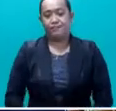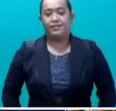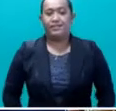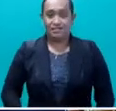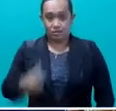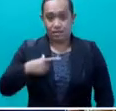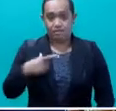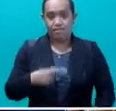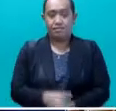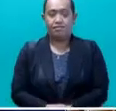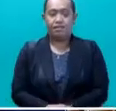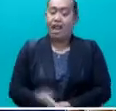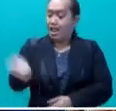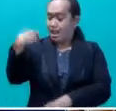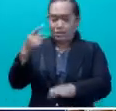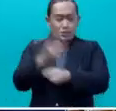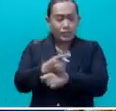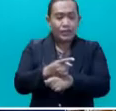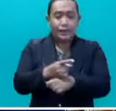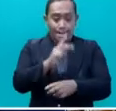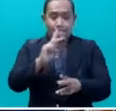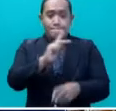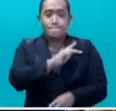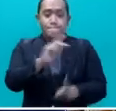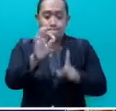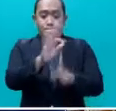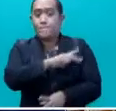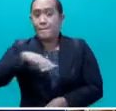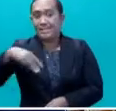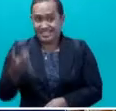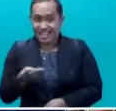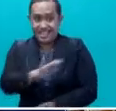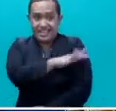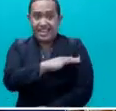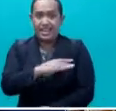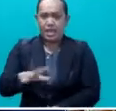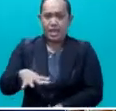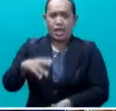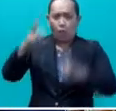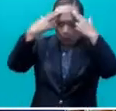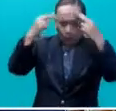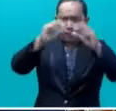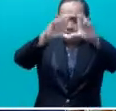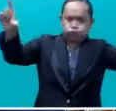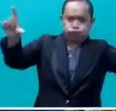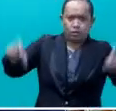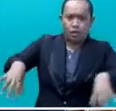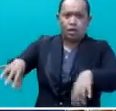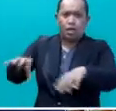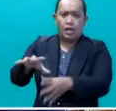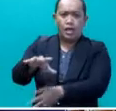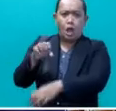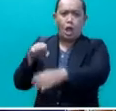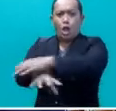week, the Prime Minister, he labeled USP a corrupt institution. He is the chair of the Pacific